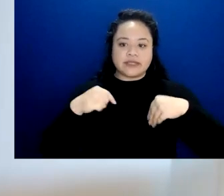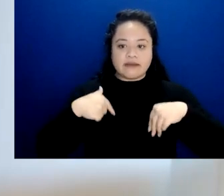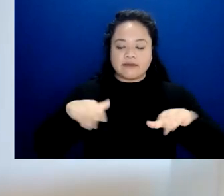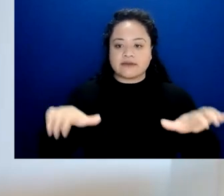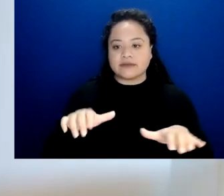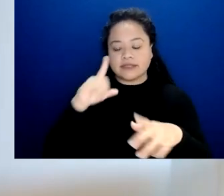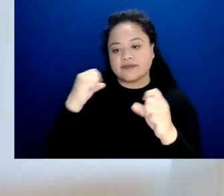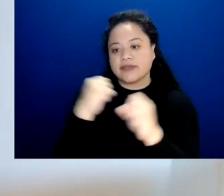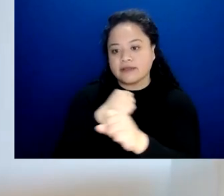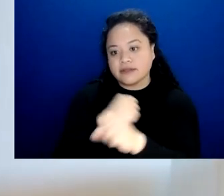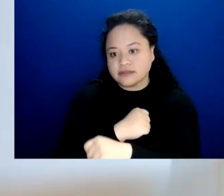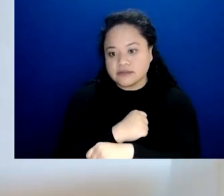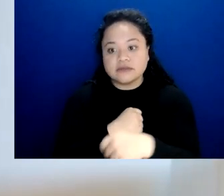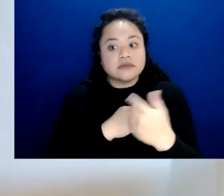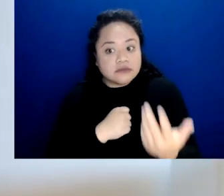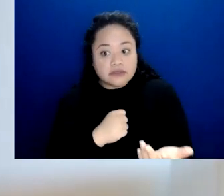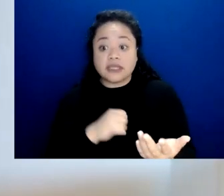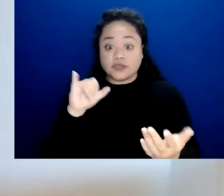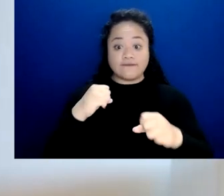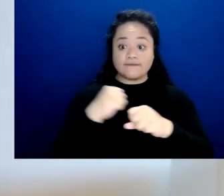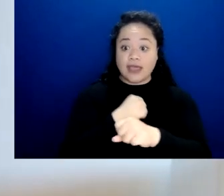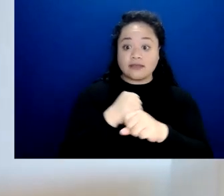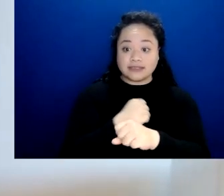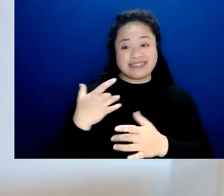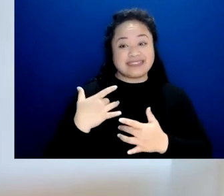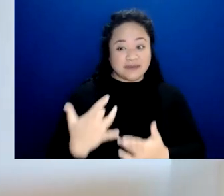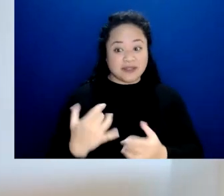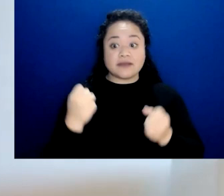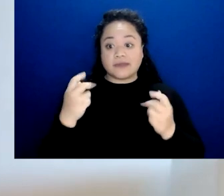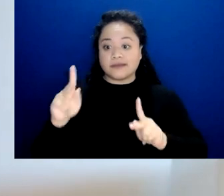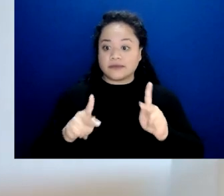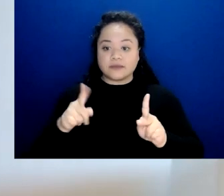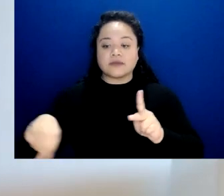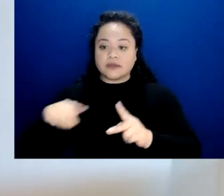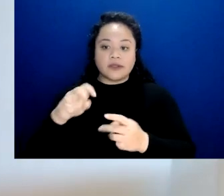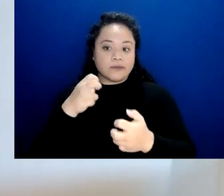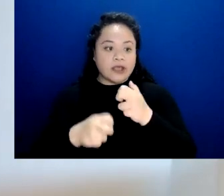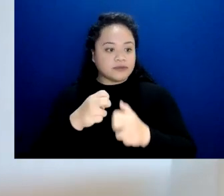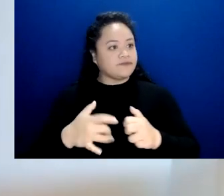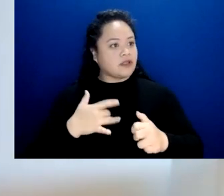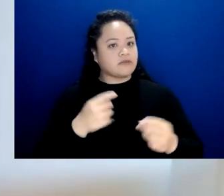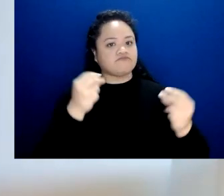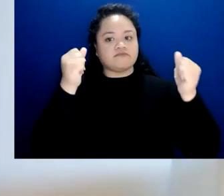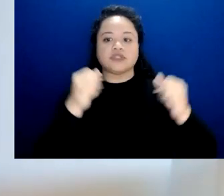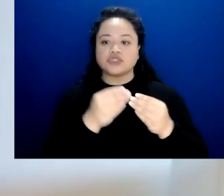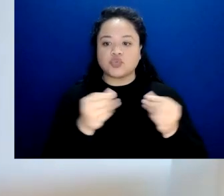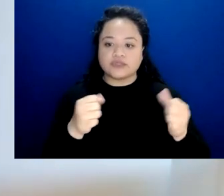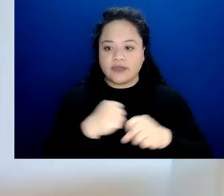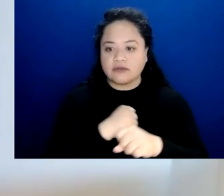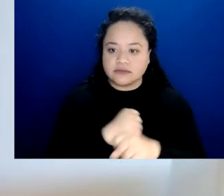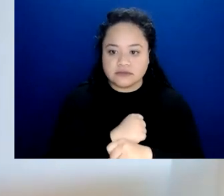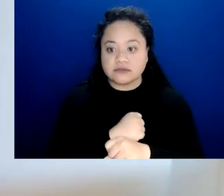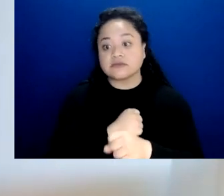a solution to a lot of problems. That's why we have violence in law enforcement. That's why we have wars and things like that. We